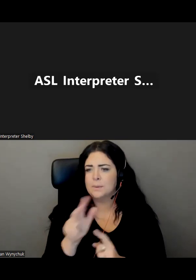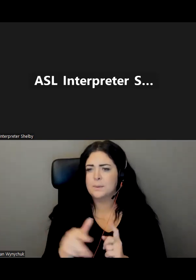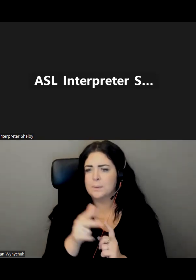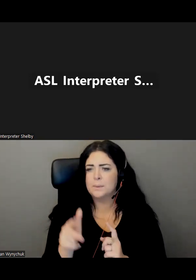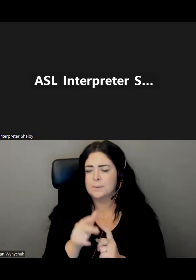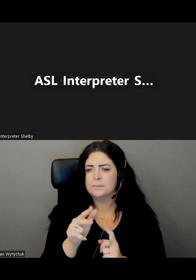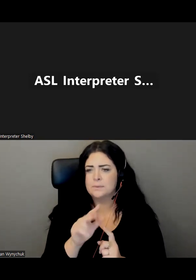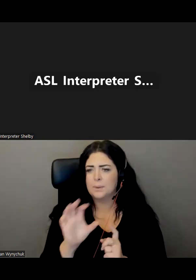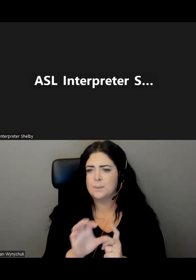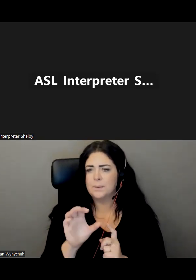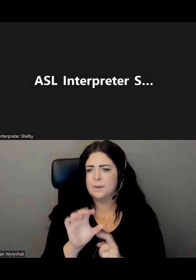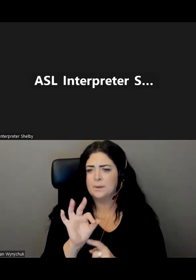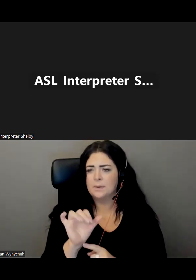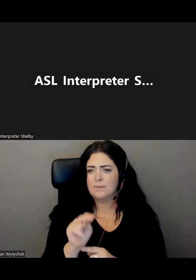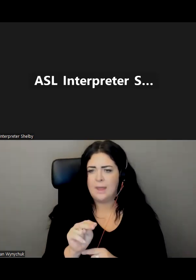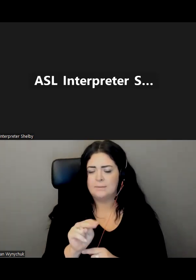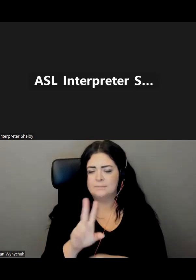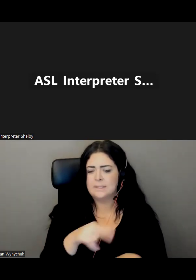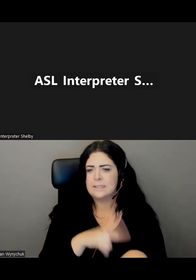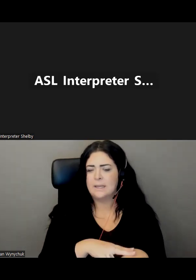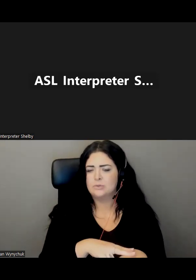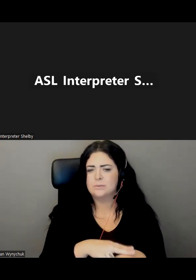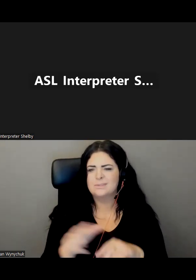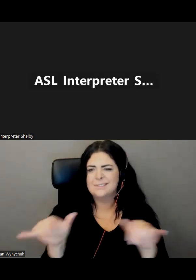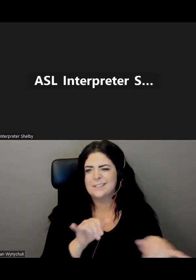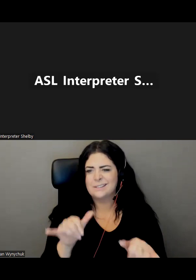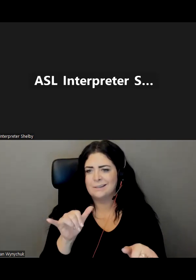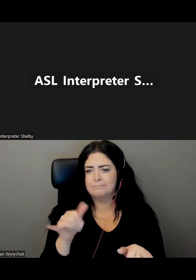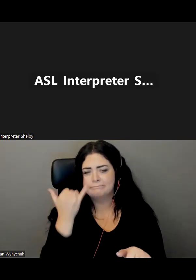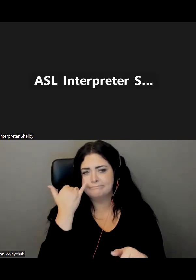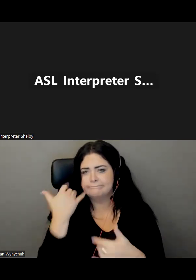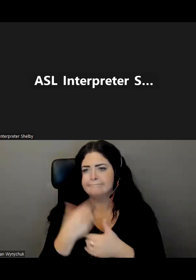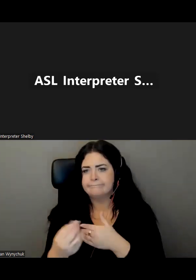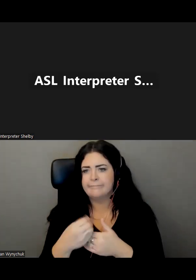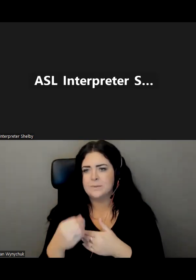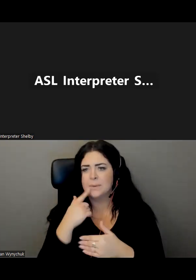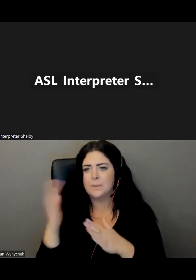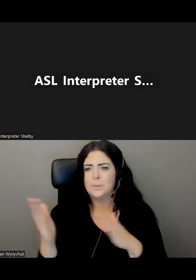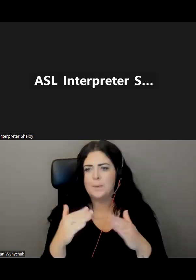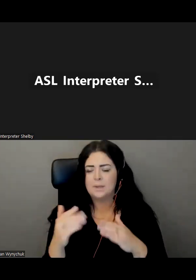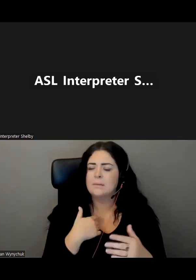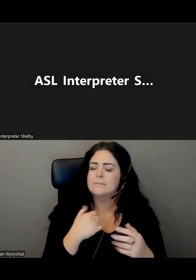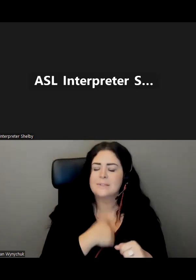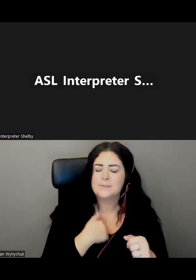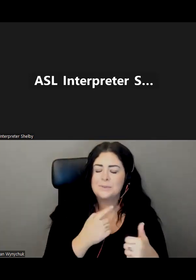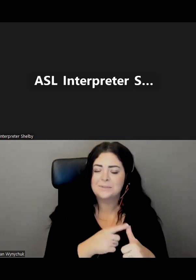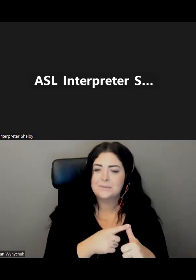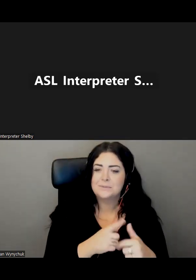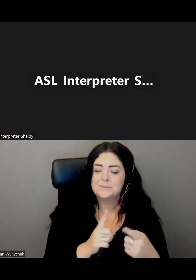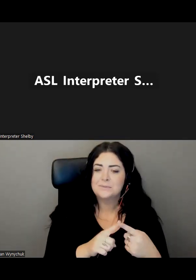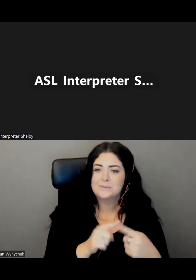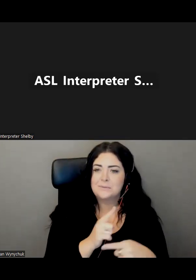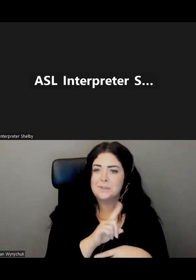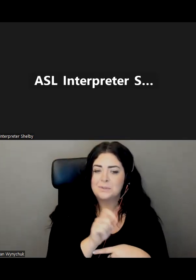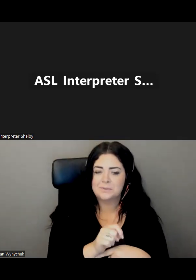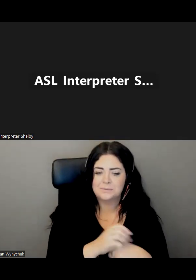And that's one of the natural elements that outside would help pollinate as well. And sorry, what was the first question there? The